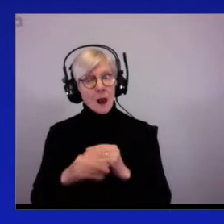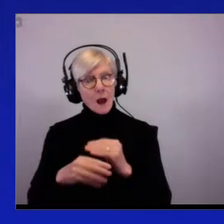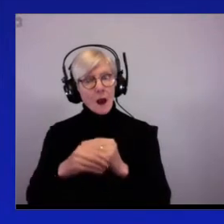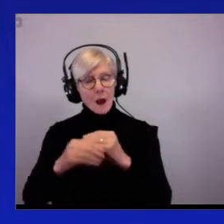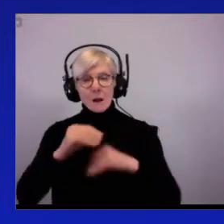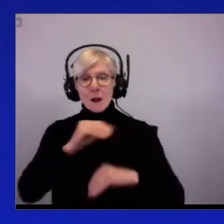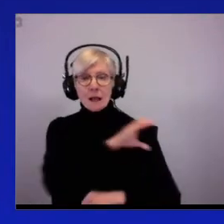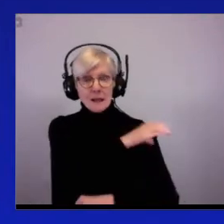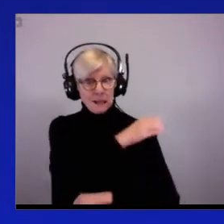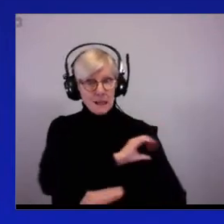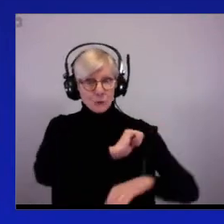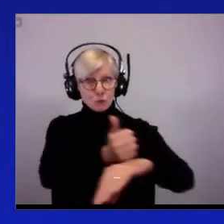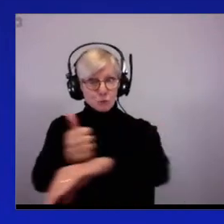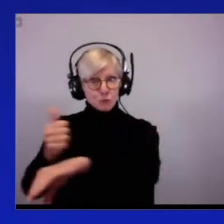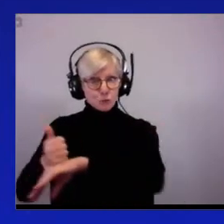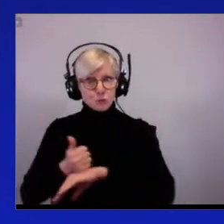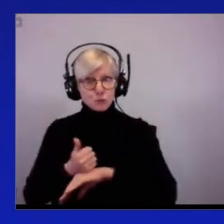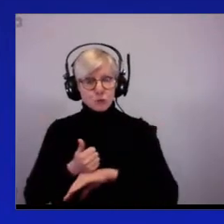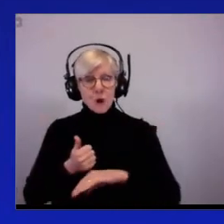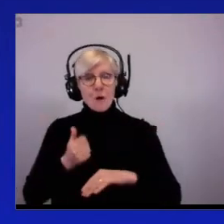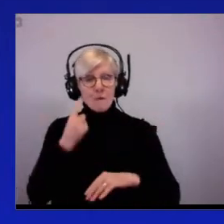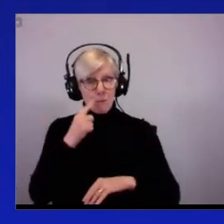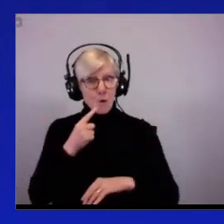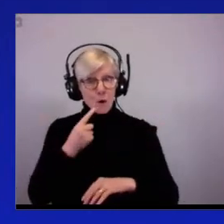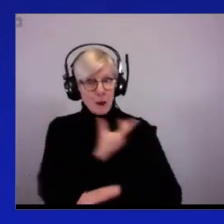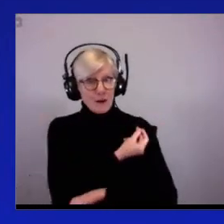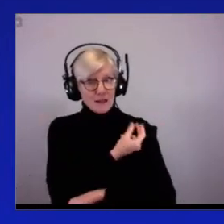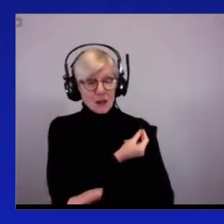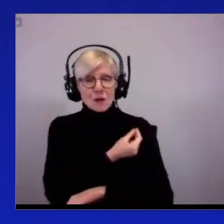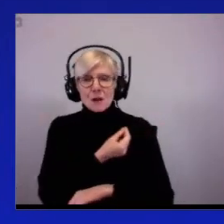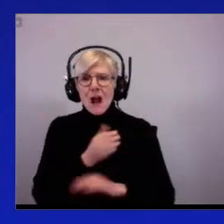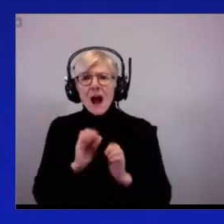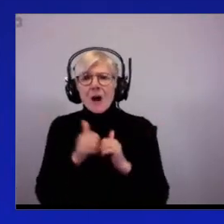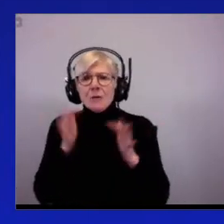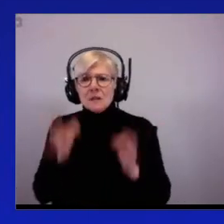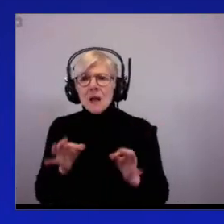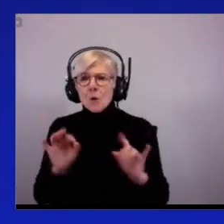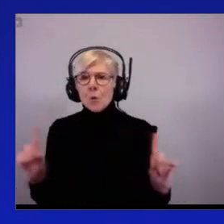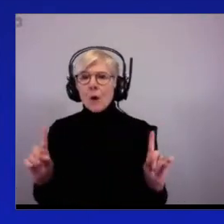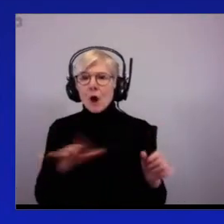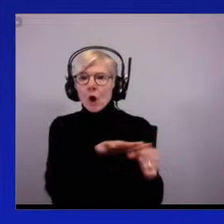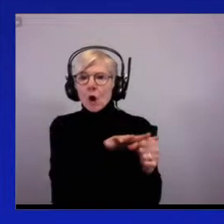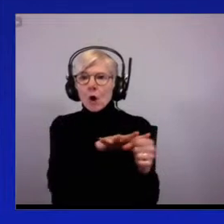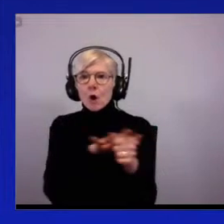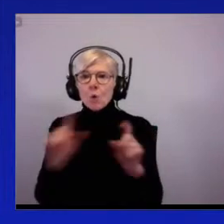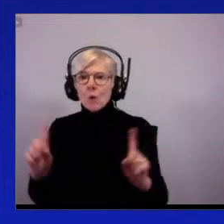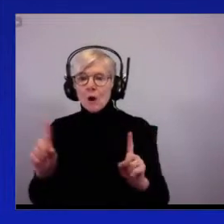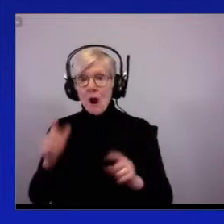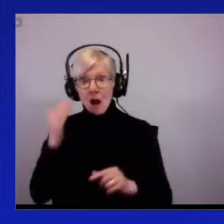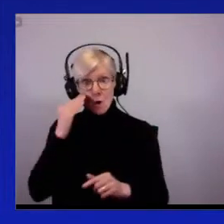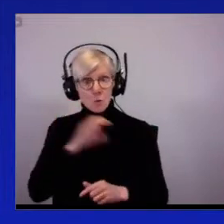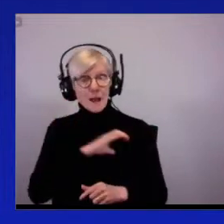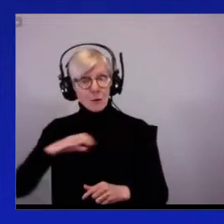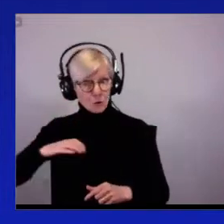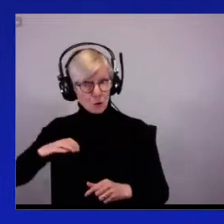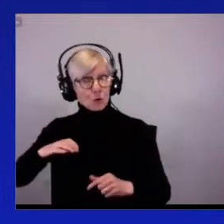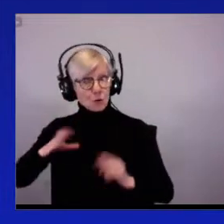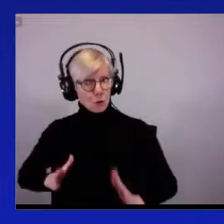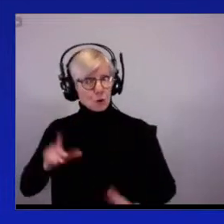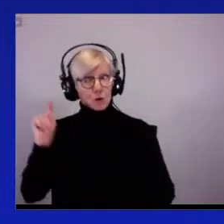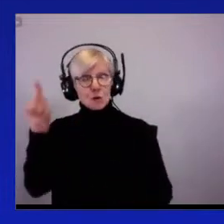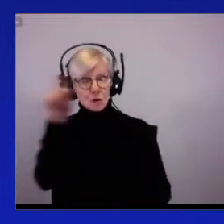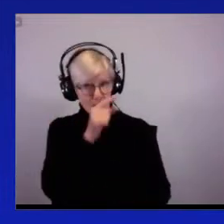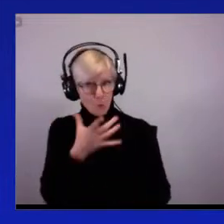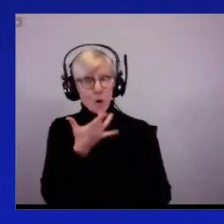you determine the locations for those? I mean, obviously, all members of council want to see some geographic